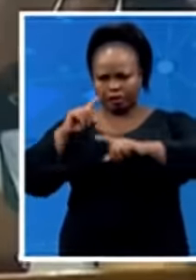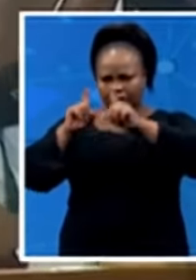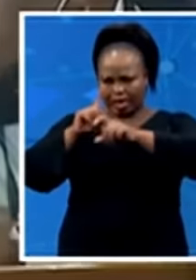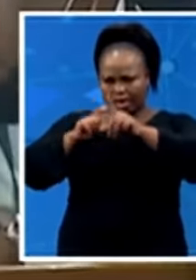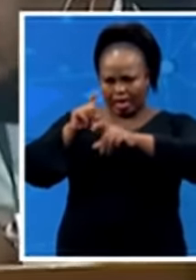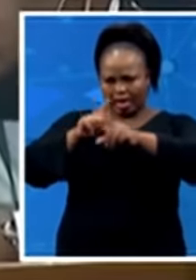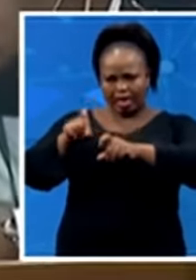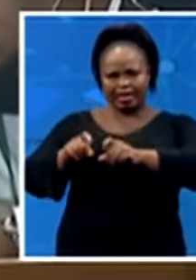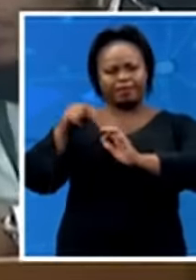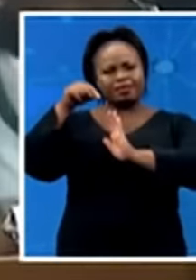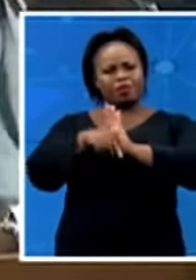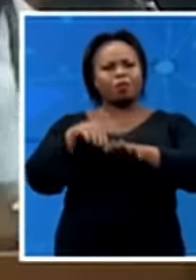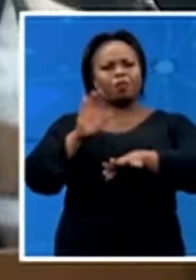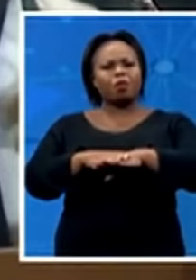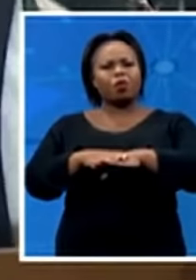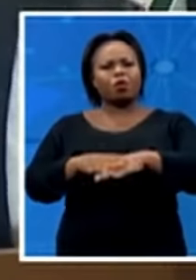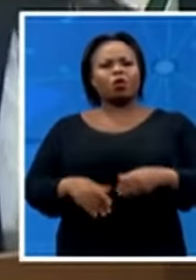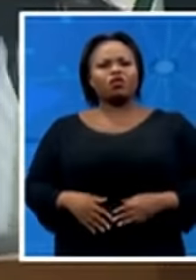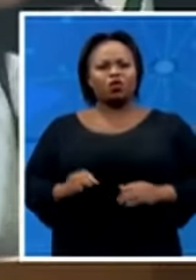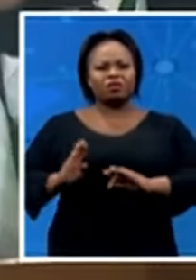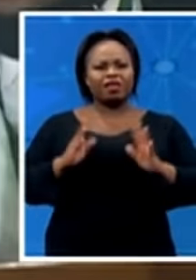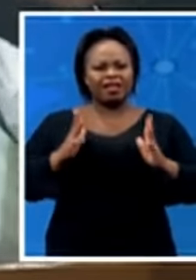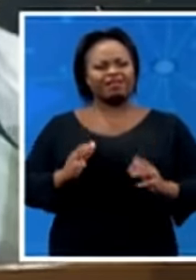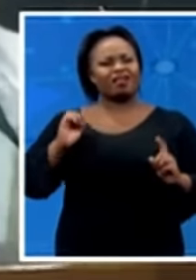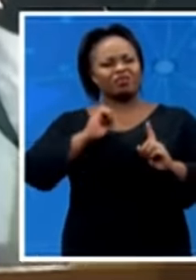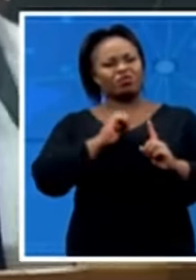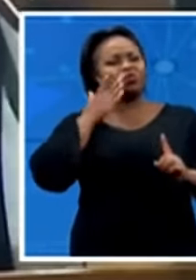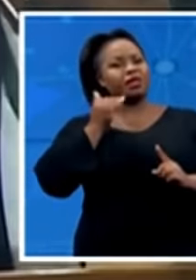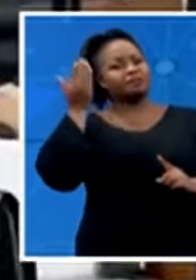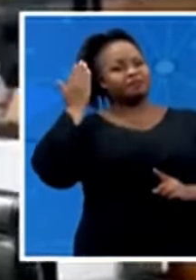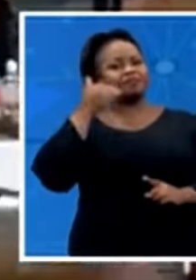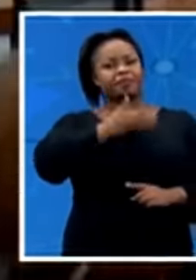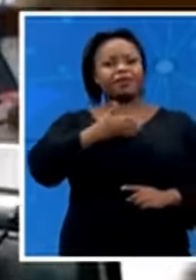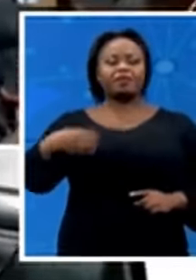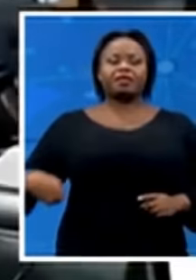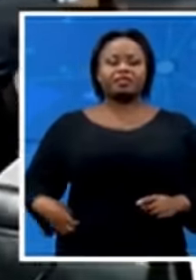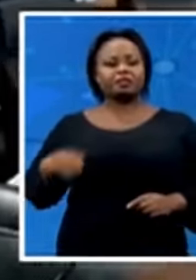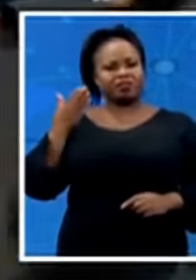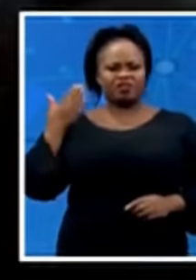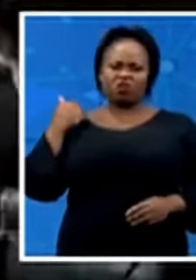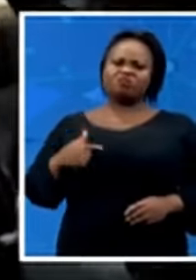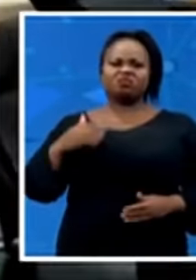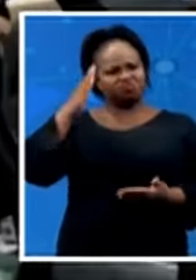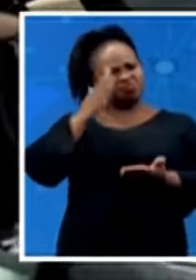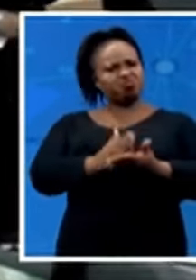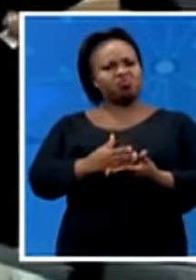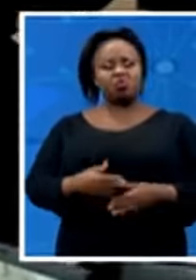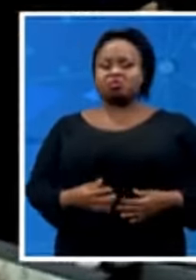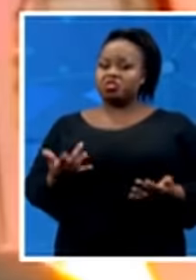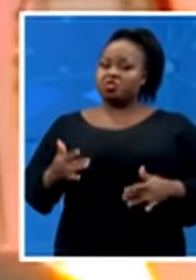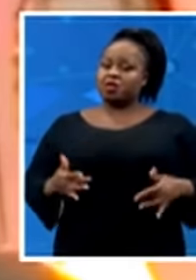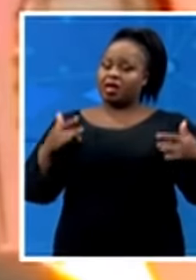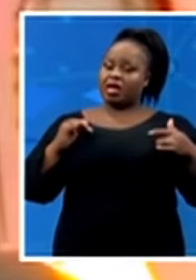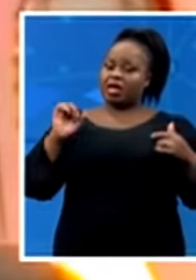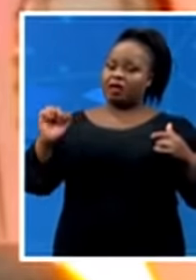misdemeanors during his term of office. I am pretty sure that in your lifetime and in my lifetime, we're not going to see a